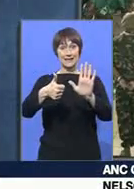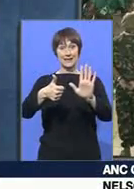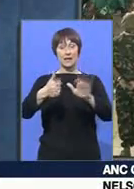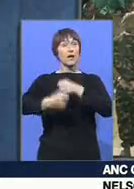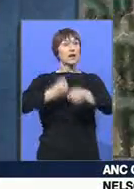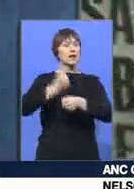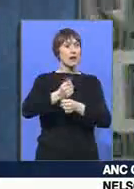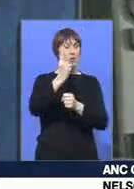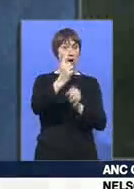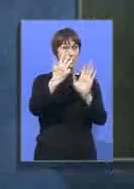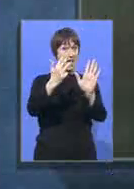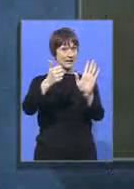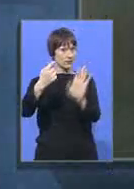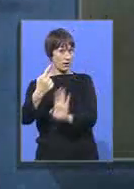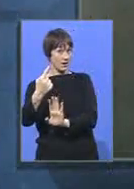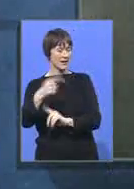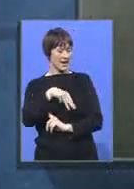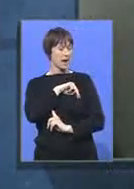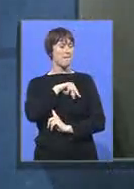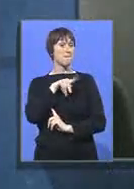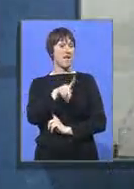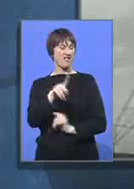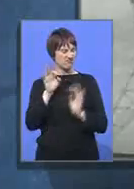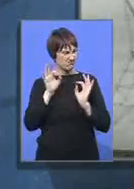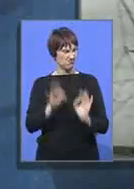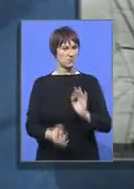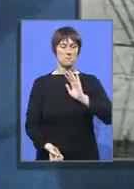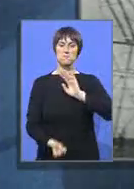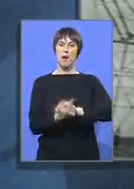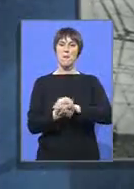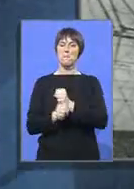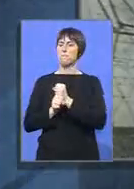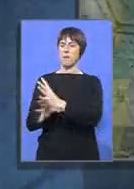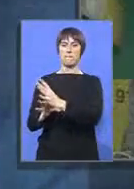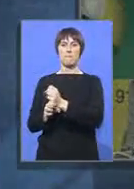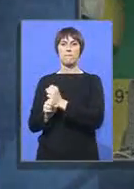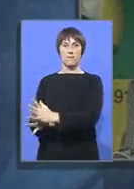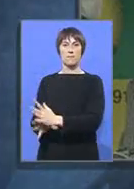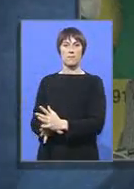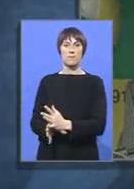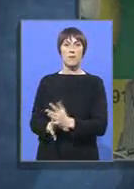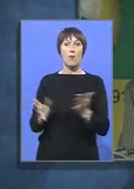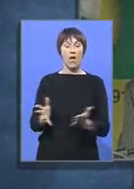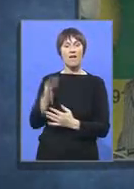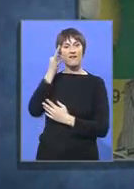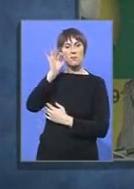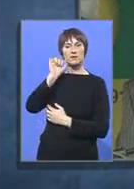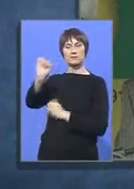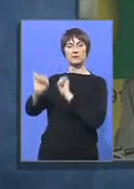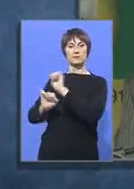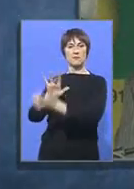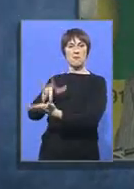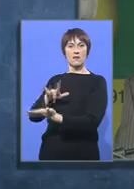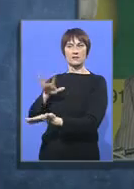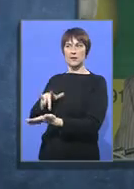of 1961, MK launched a bombing campaign against government targets.